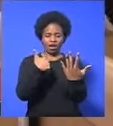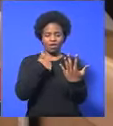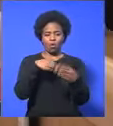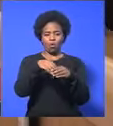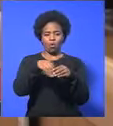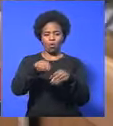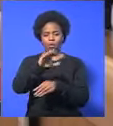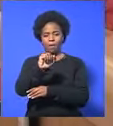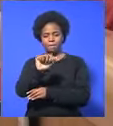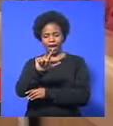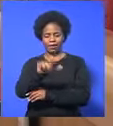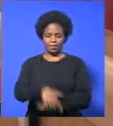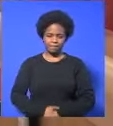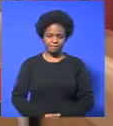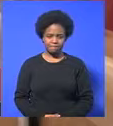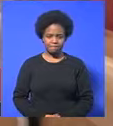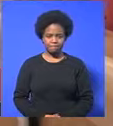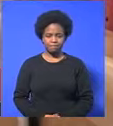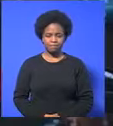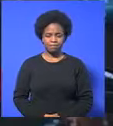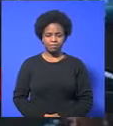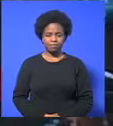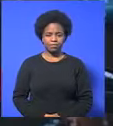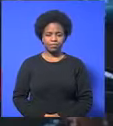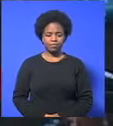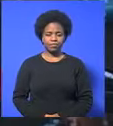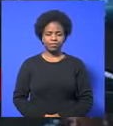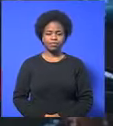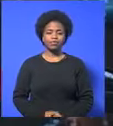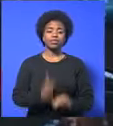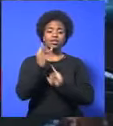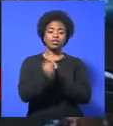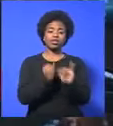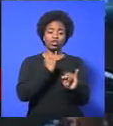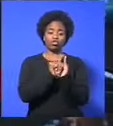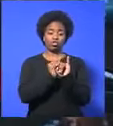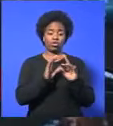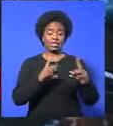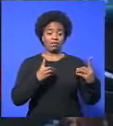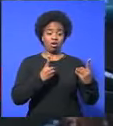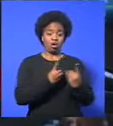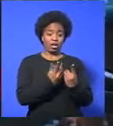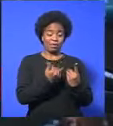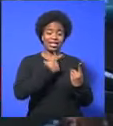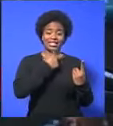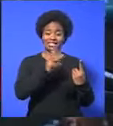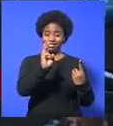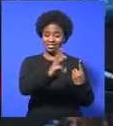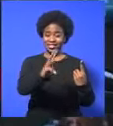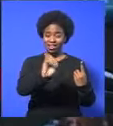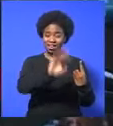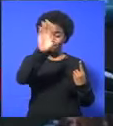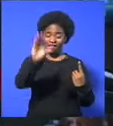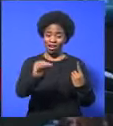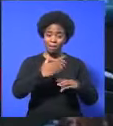Desan Tathia, Verulam in Durban. The International Relations Department has warned South Africans to do